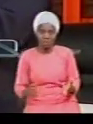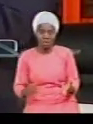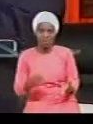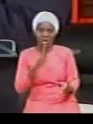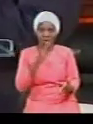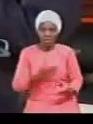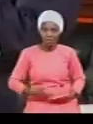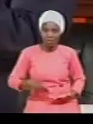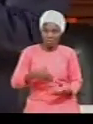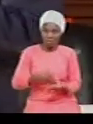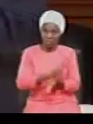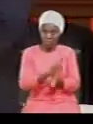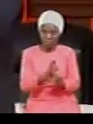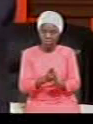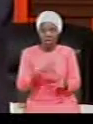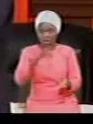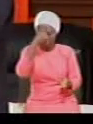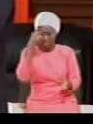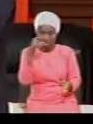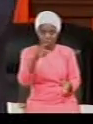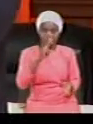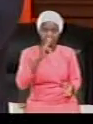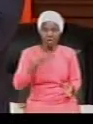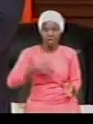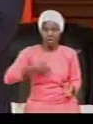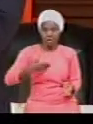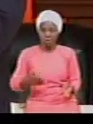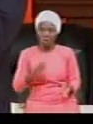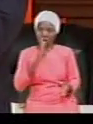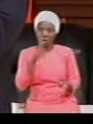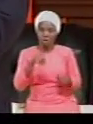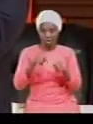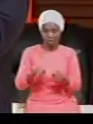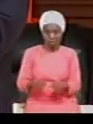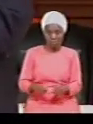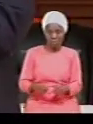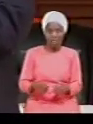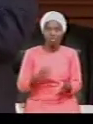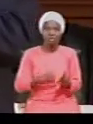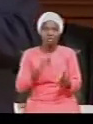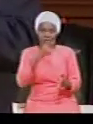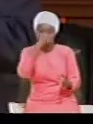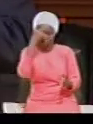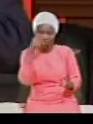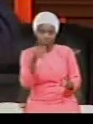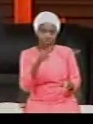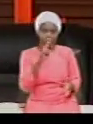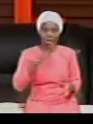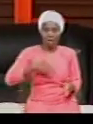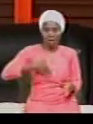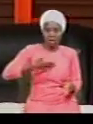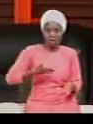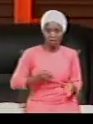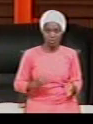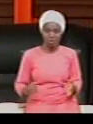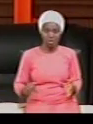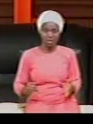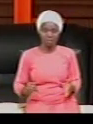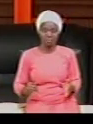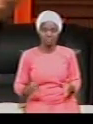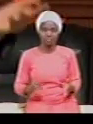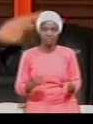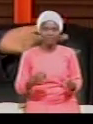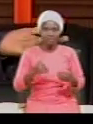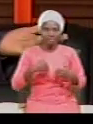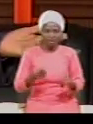Are you abiding? Are you staying? Because you are willing. Have you come to this retreat?